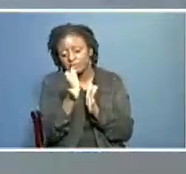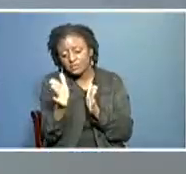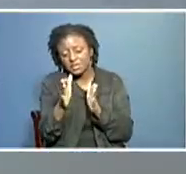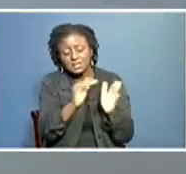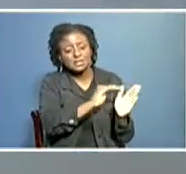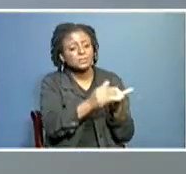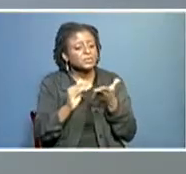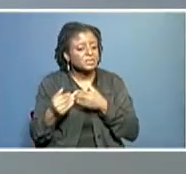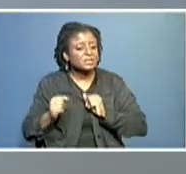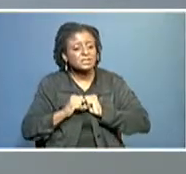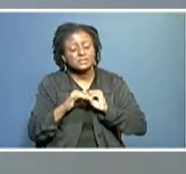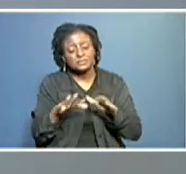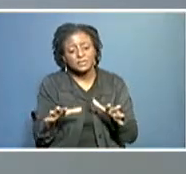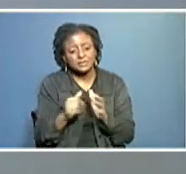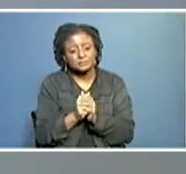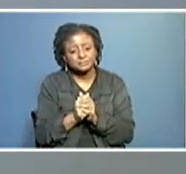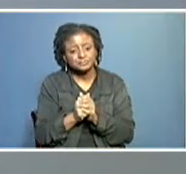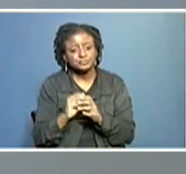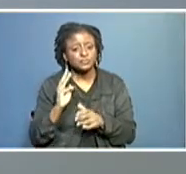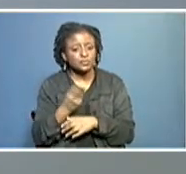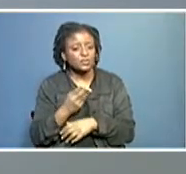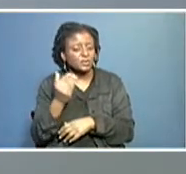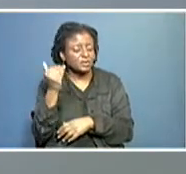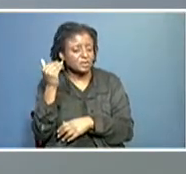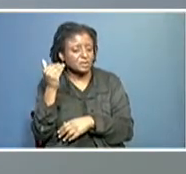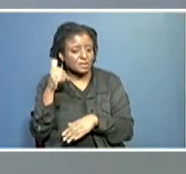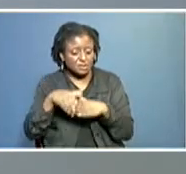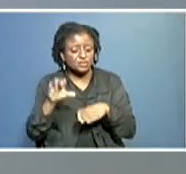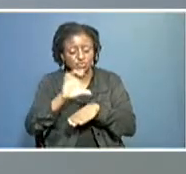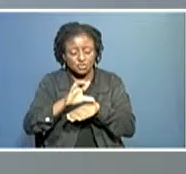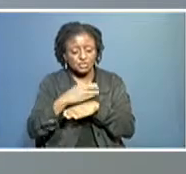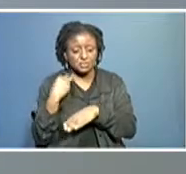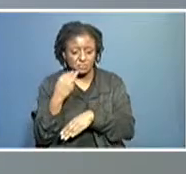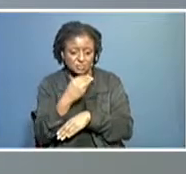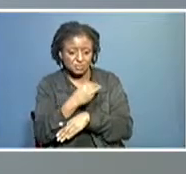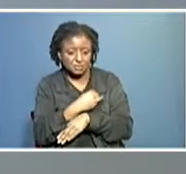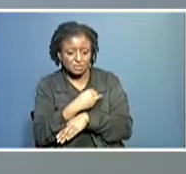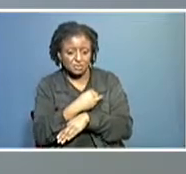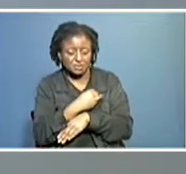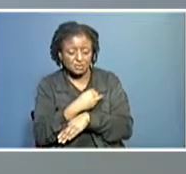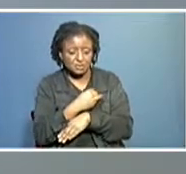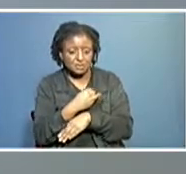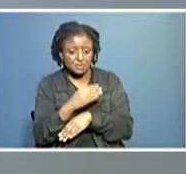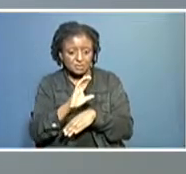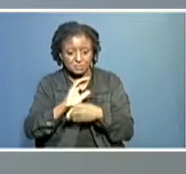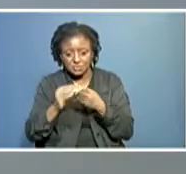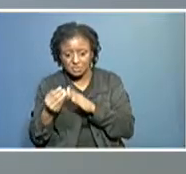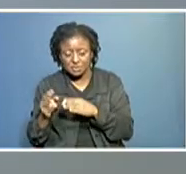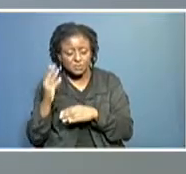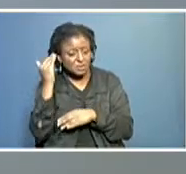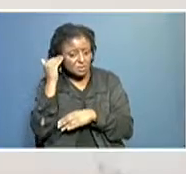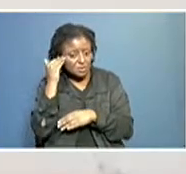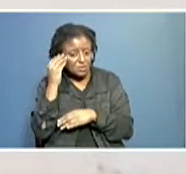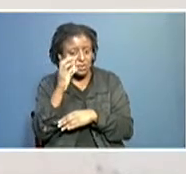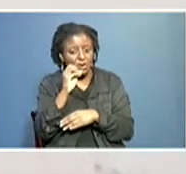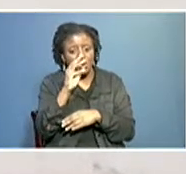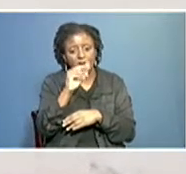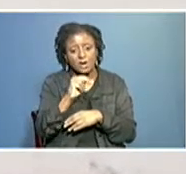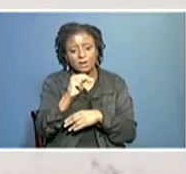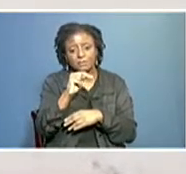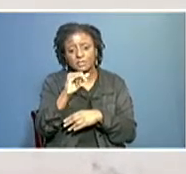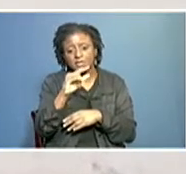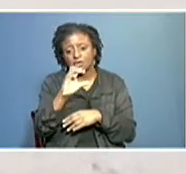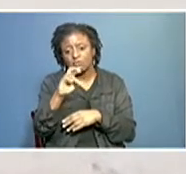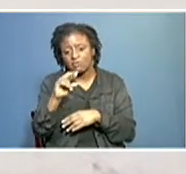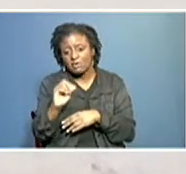As a church community, we are aware that Omicron is out there. We want congregants and we want the leaders of churches to